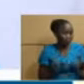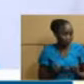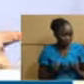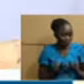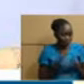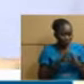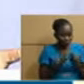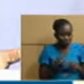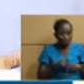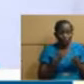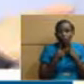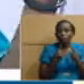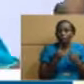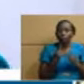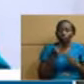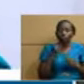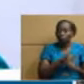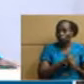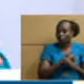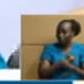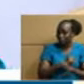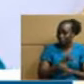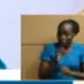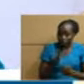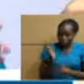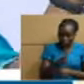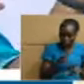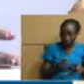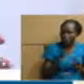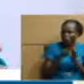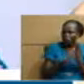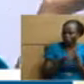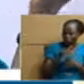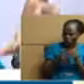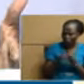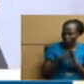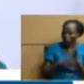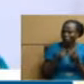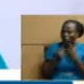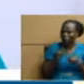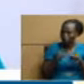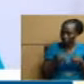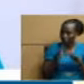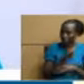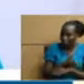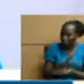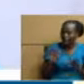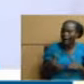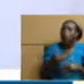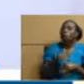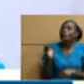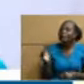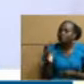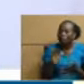about social protection. If you go back to all these programs that are being talked about in the ministry, how much of